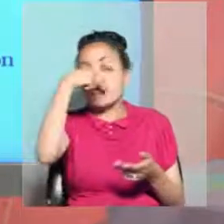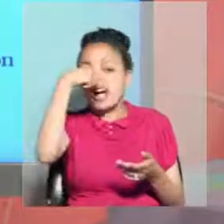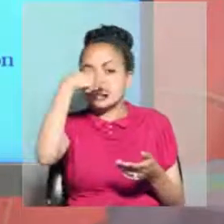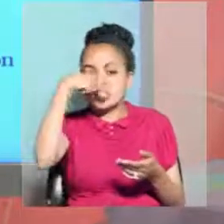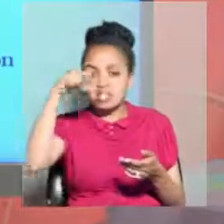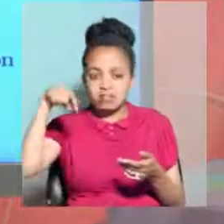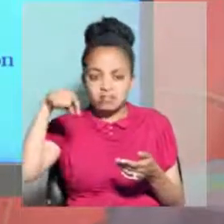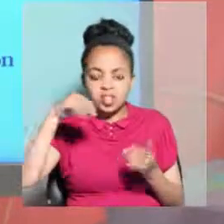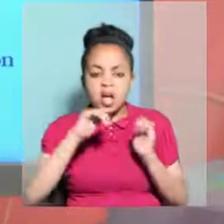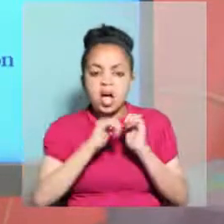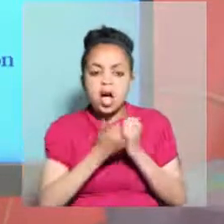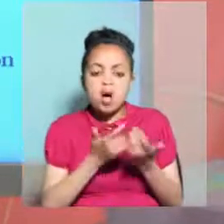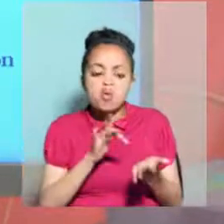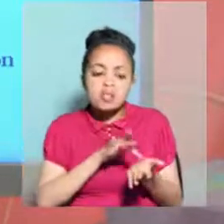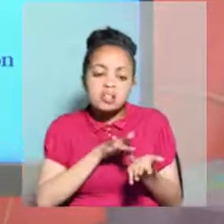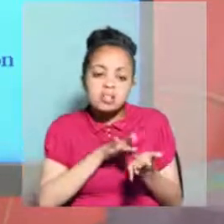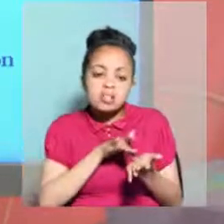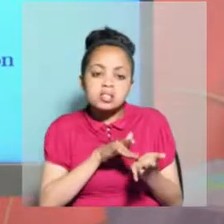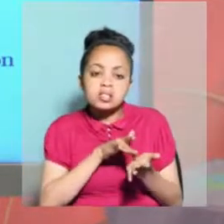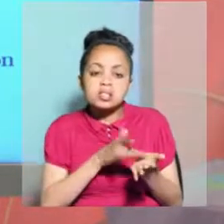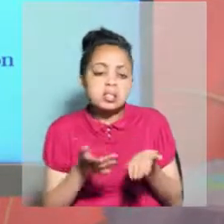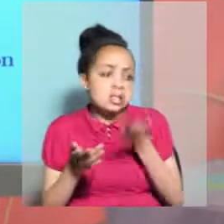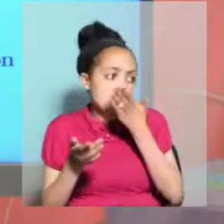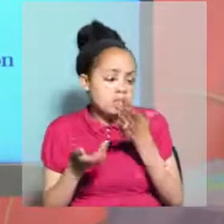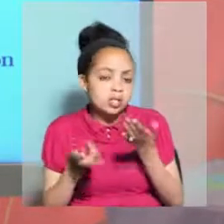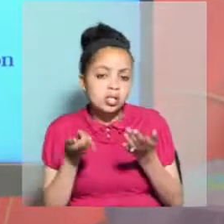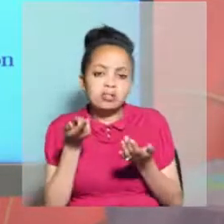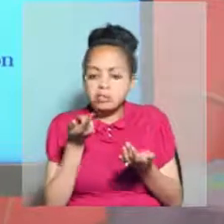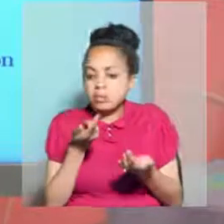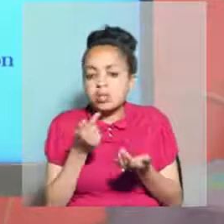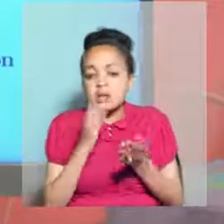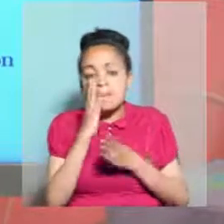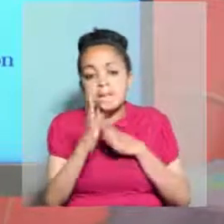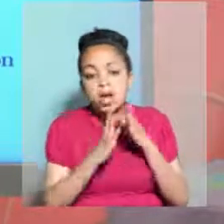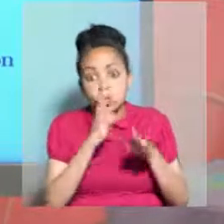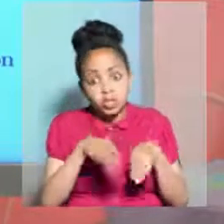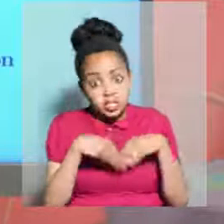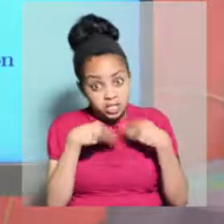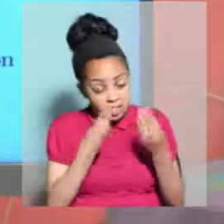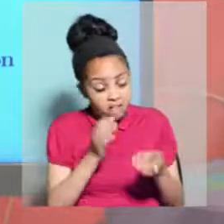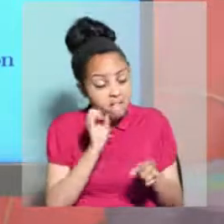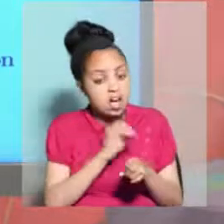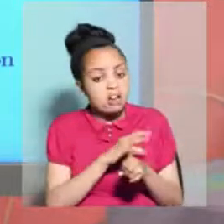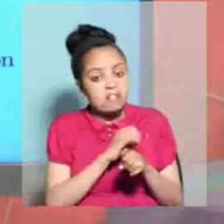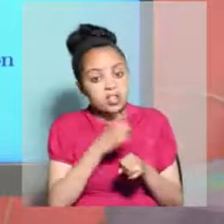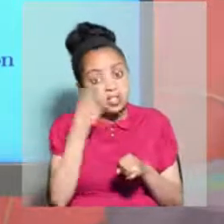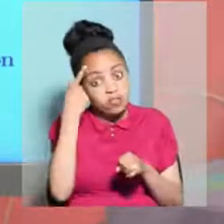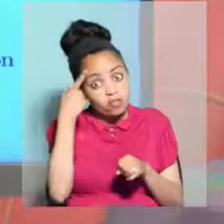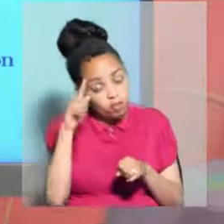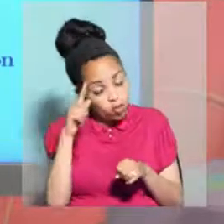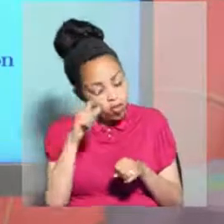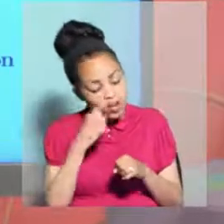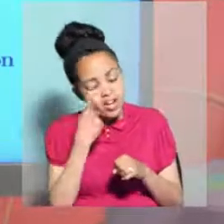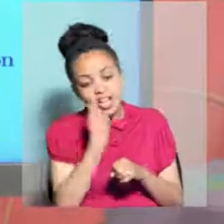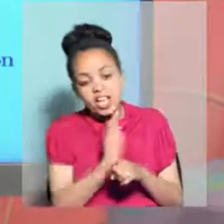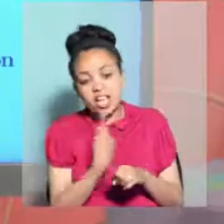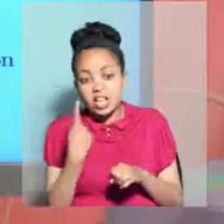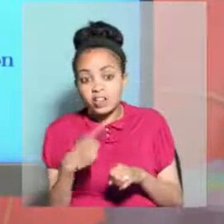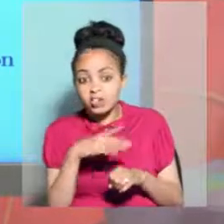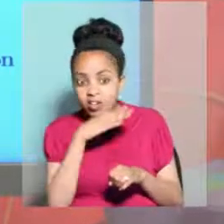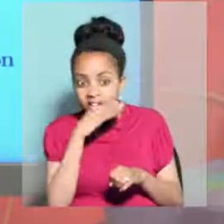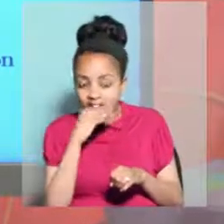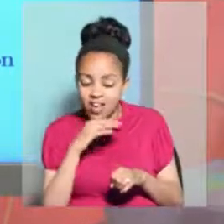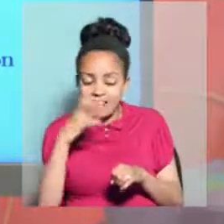can develop new tablet and that of new drug here. So biology give an advice for the individual and